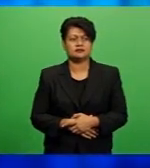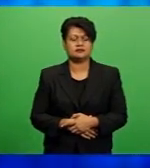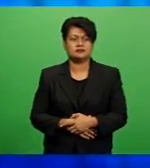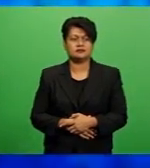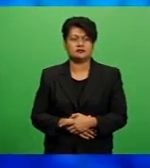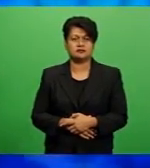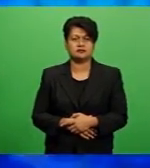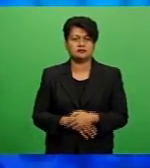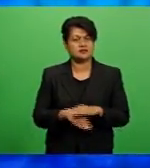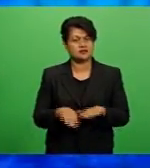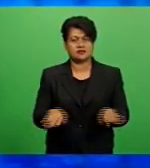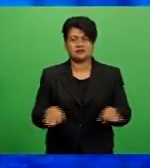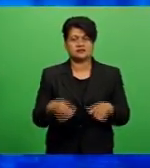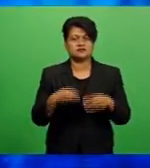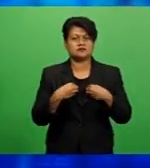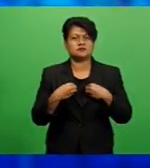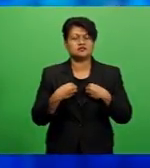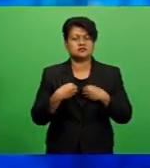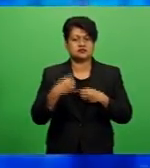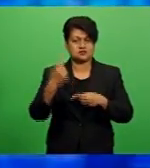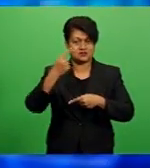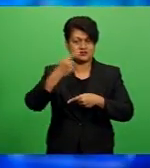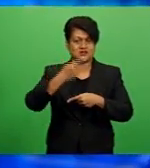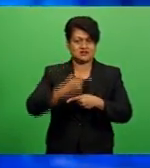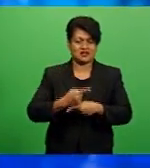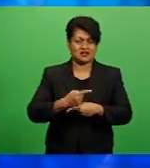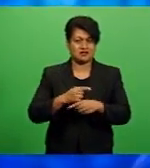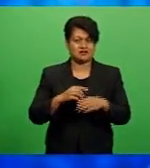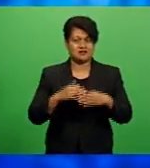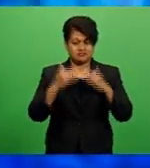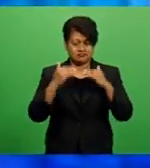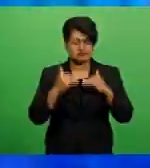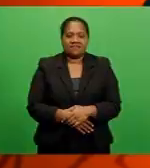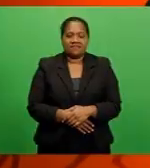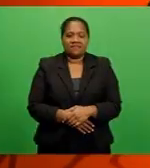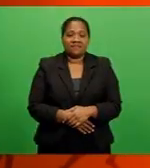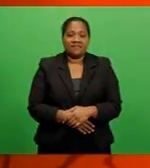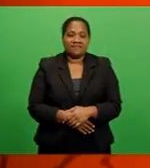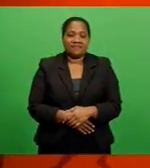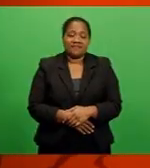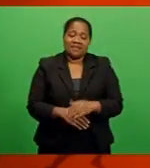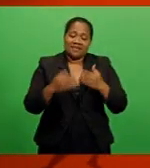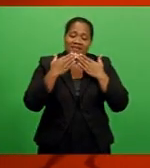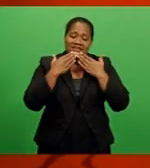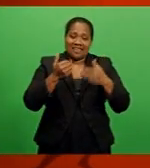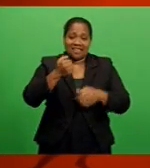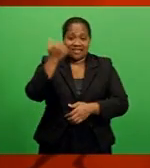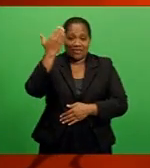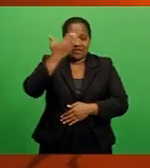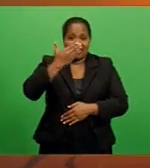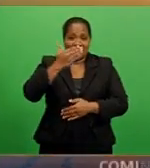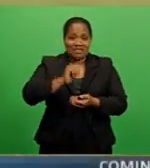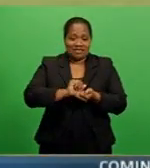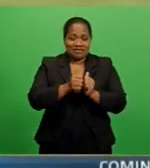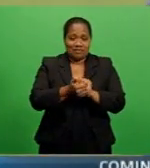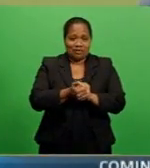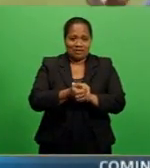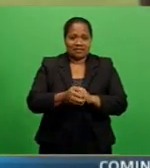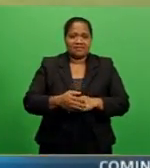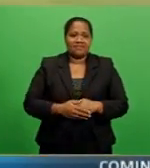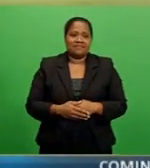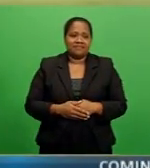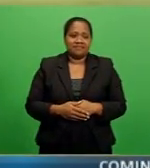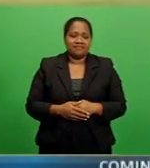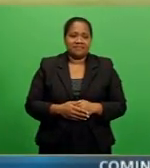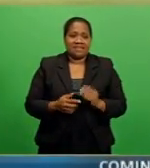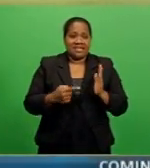And that's it from Business Tonight. We now join Jamie with the latest in sports. Naka and good evening. Ahead in sports,